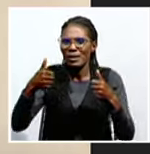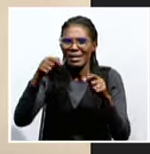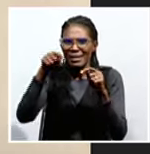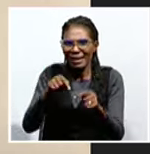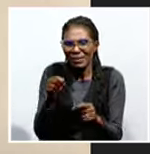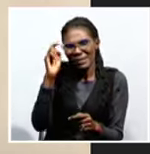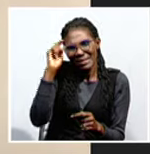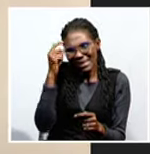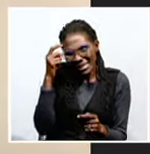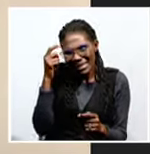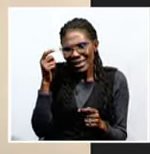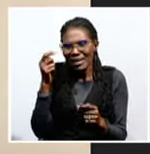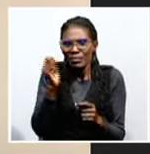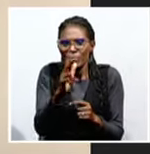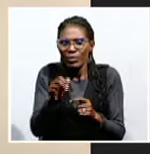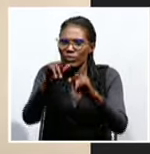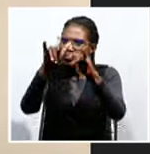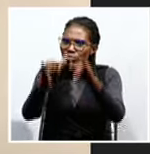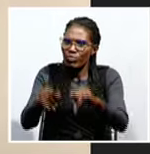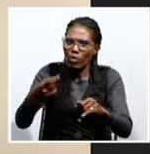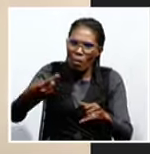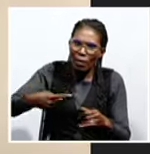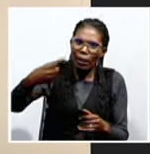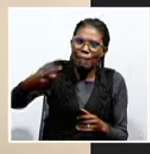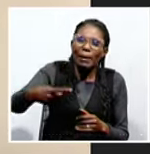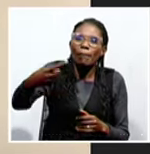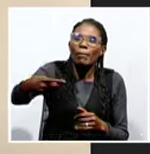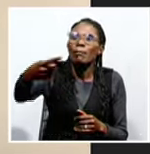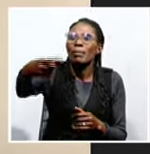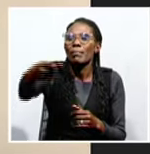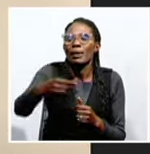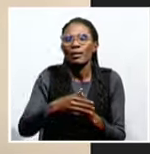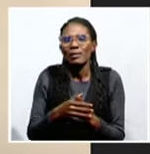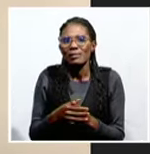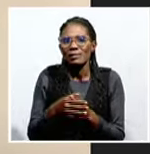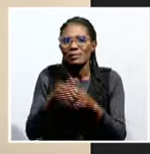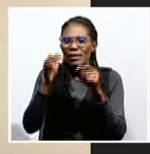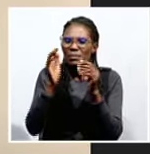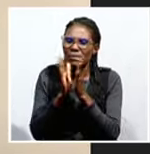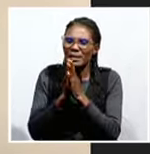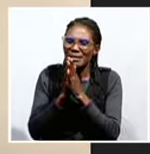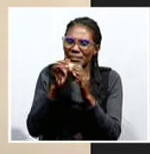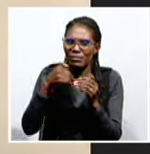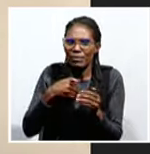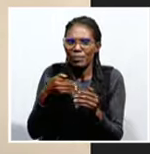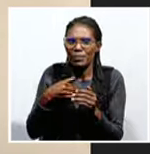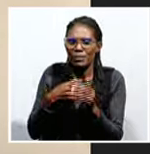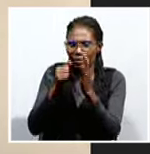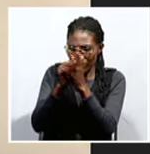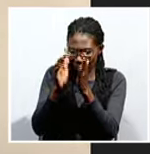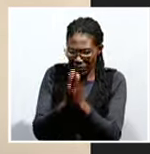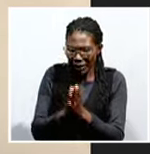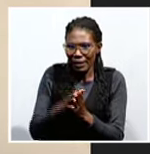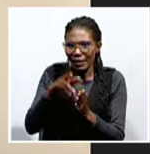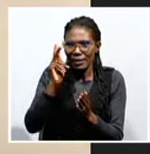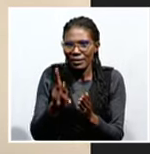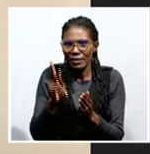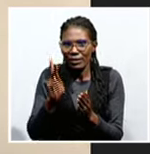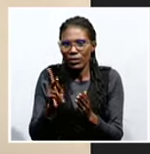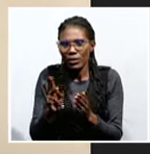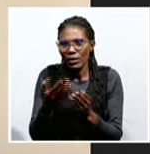be there forever. And that is how, and please, I pray that I will keep it together